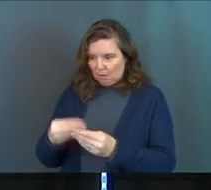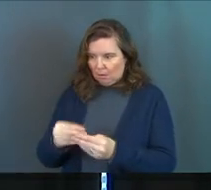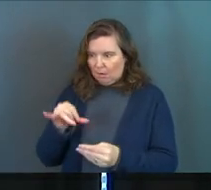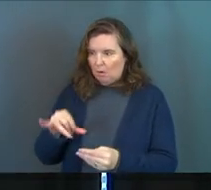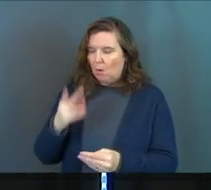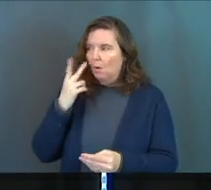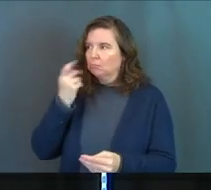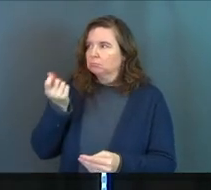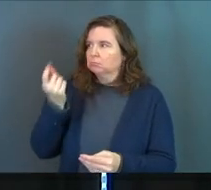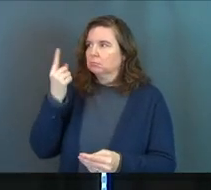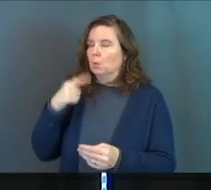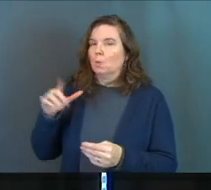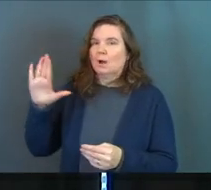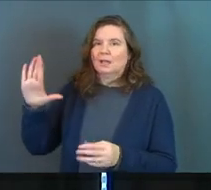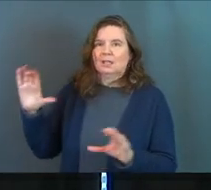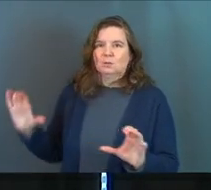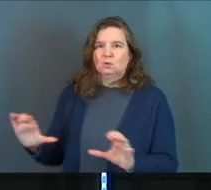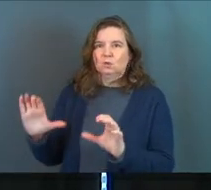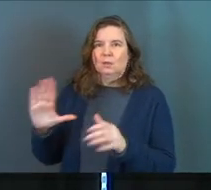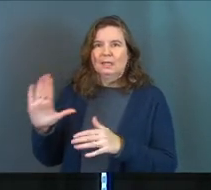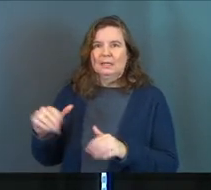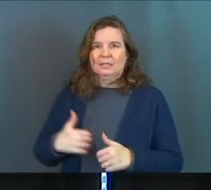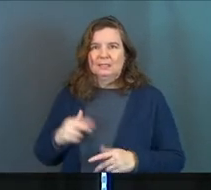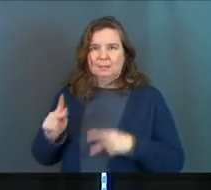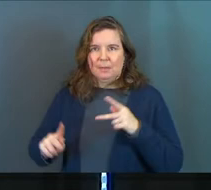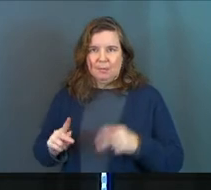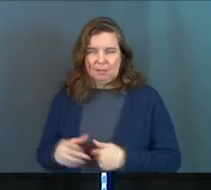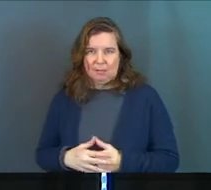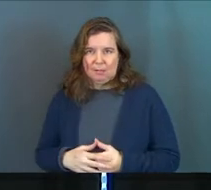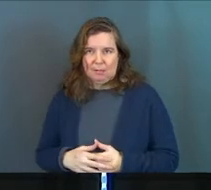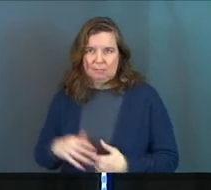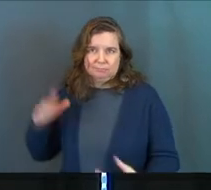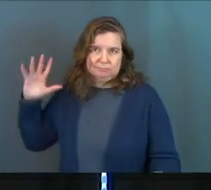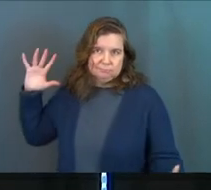would start to see what he was doing in his people.